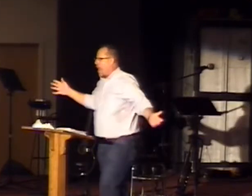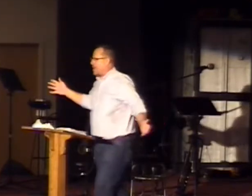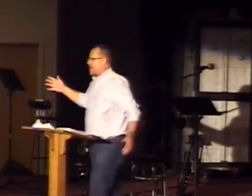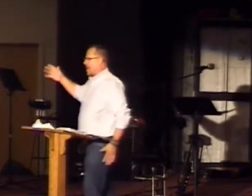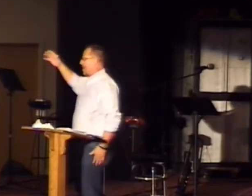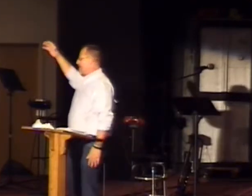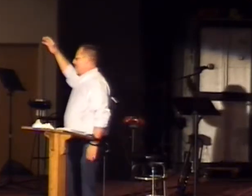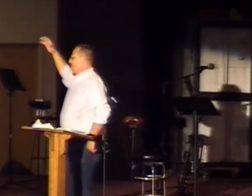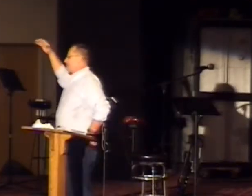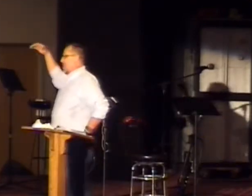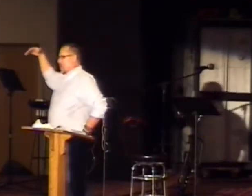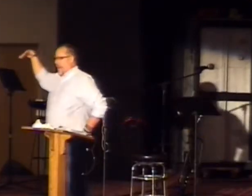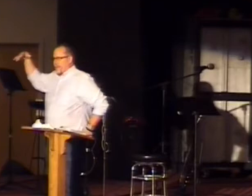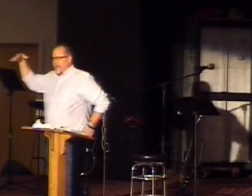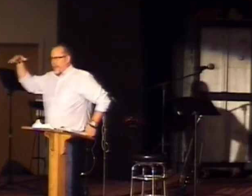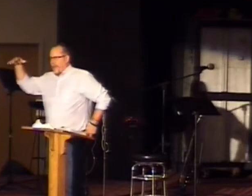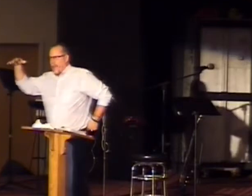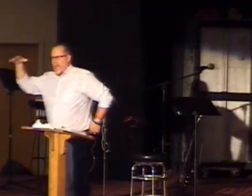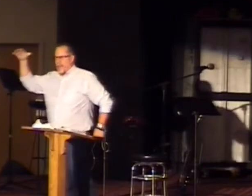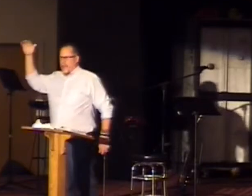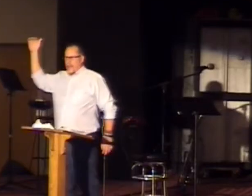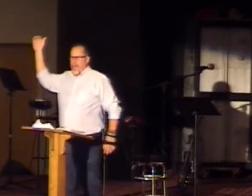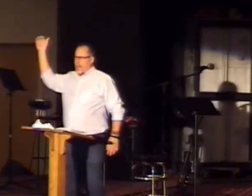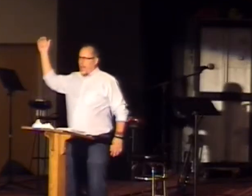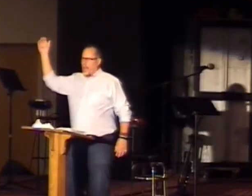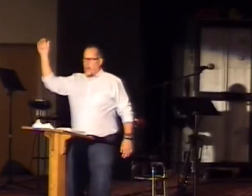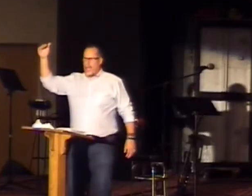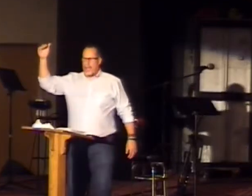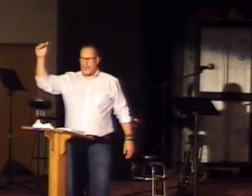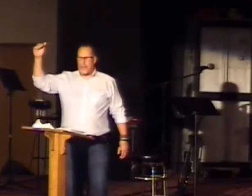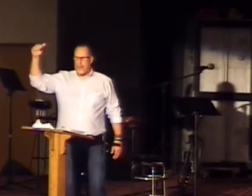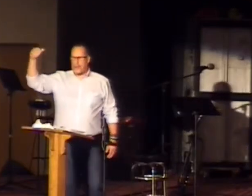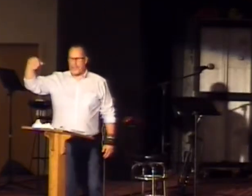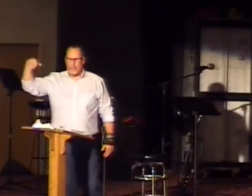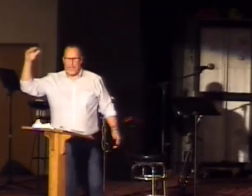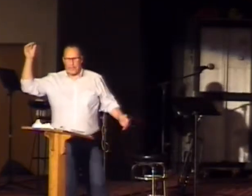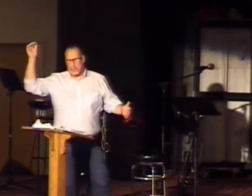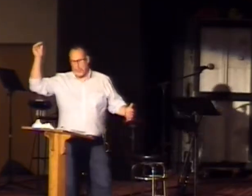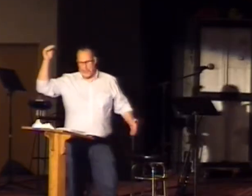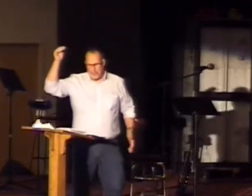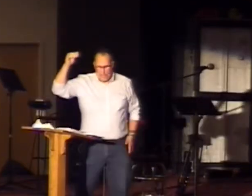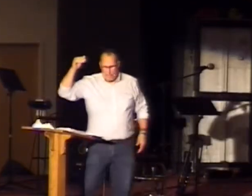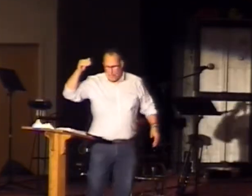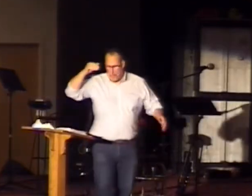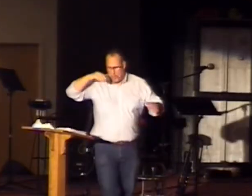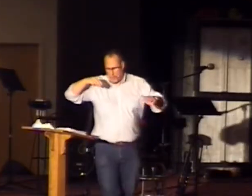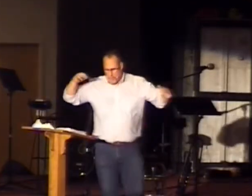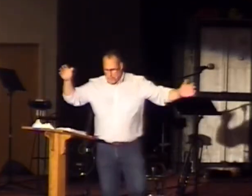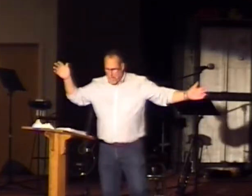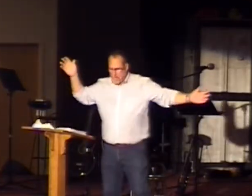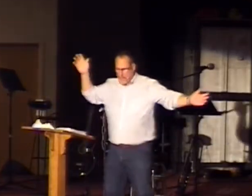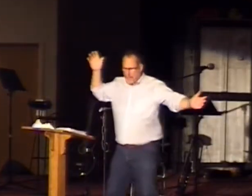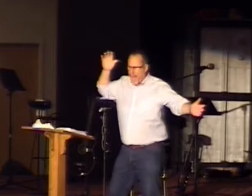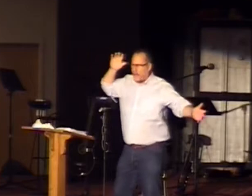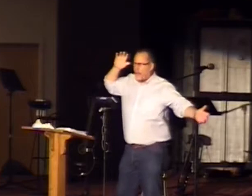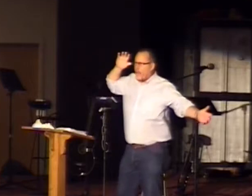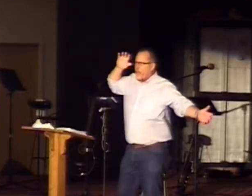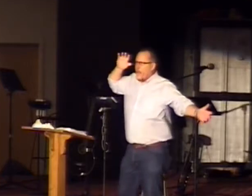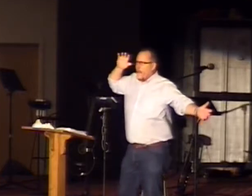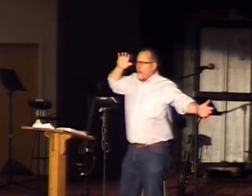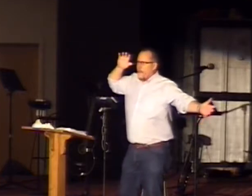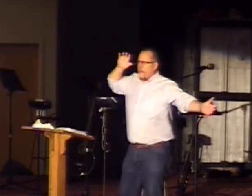to promise. Now, we were driving here and we had a lot of rain coming here, but it seems like once we hit the Maryland border, there was no rain to be